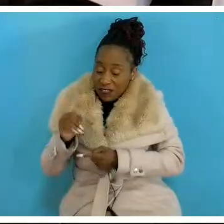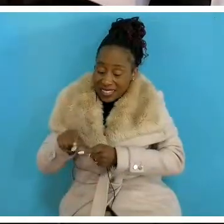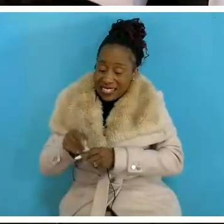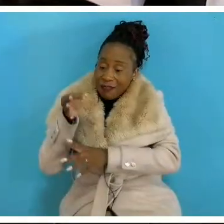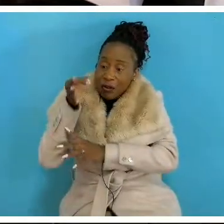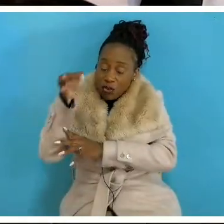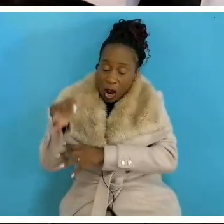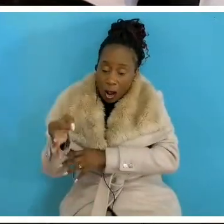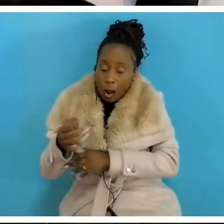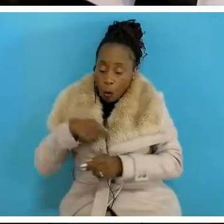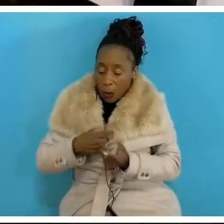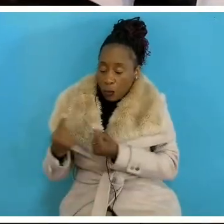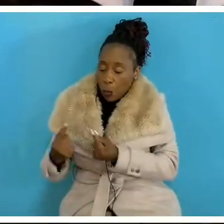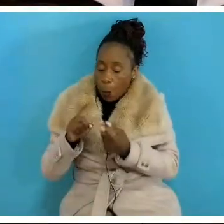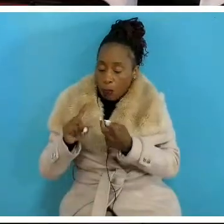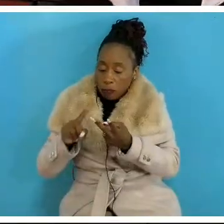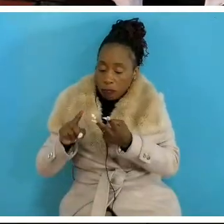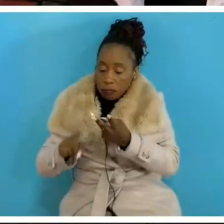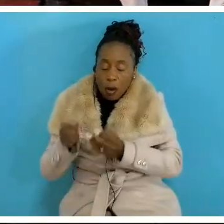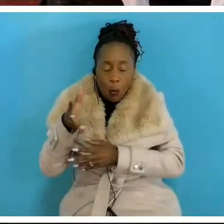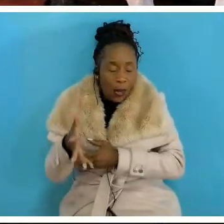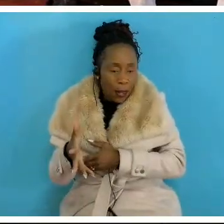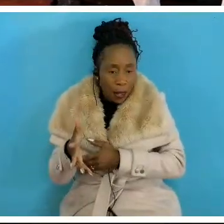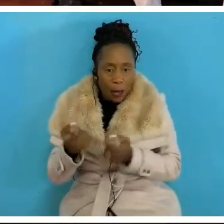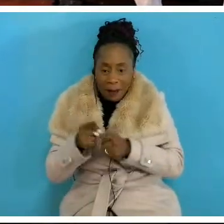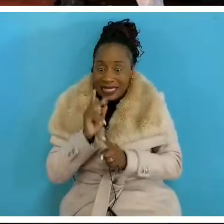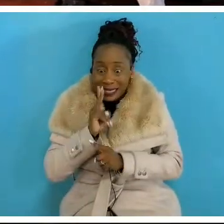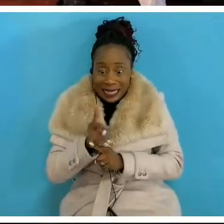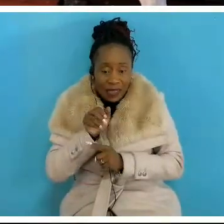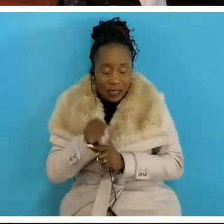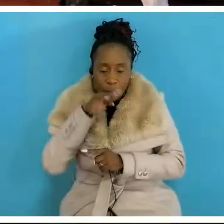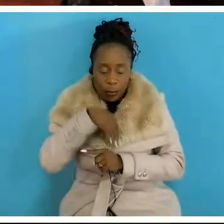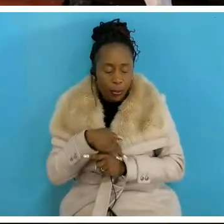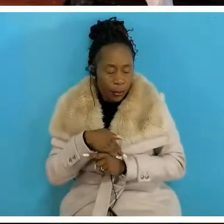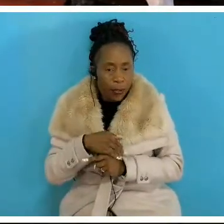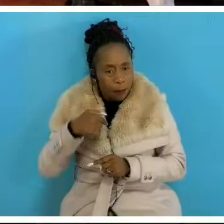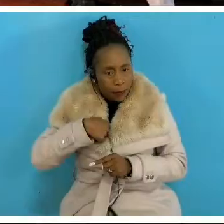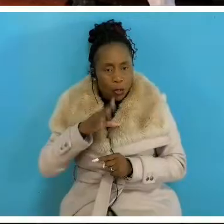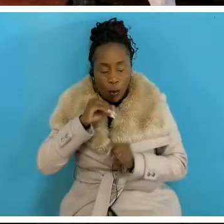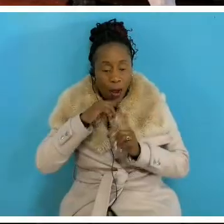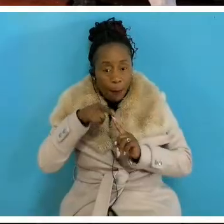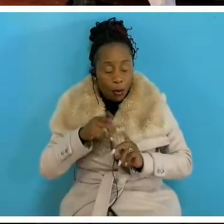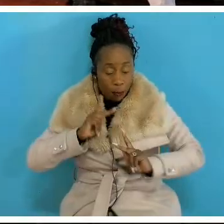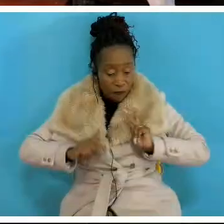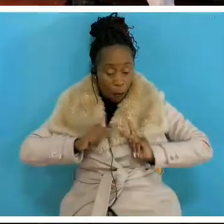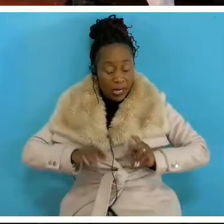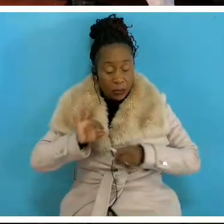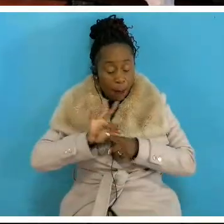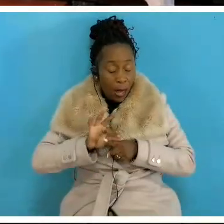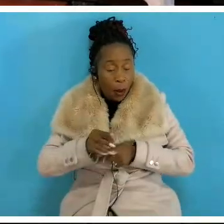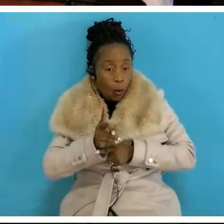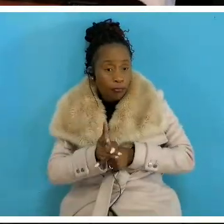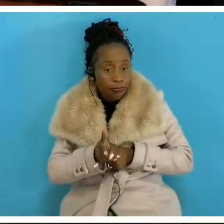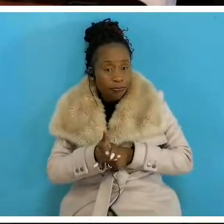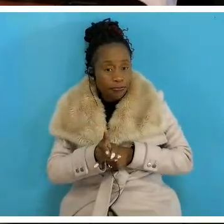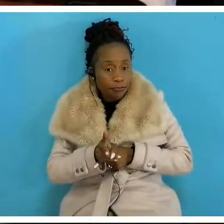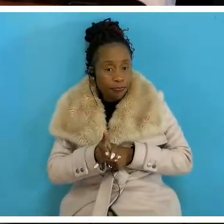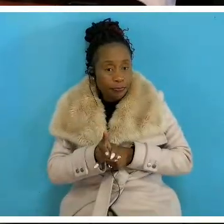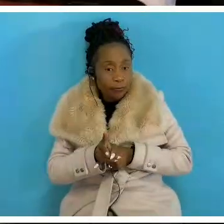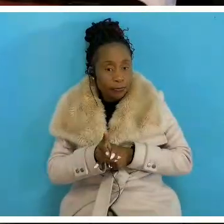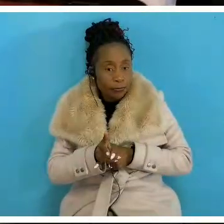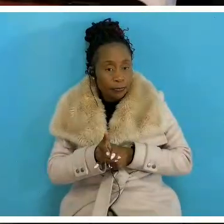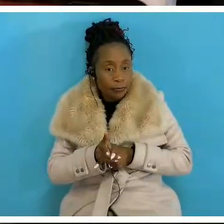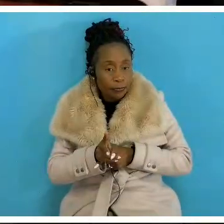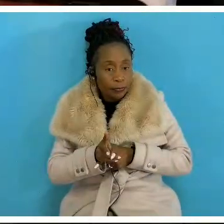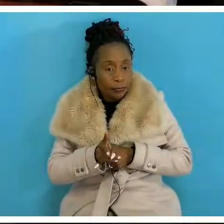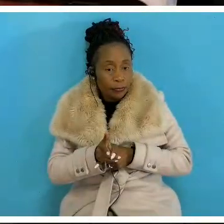is what we are going to do. So we didn't see that. And when I'm talking about the performance plan as well, I mean